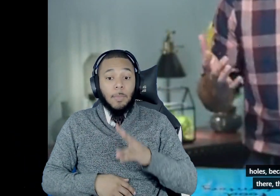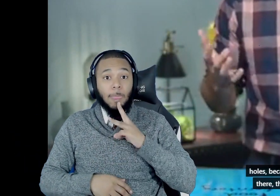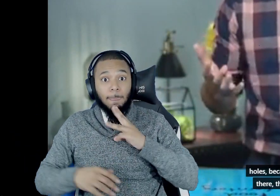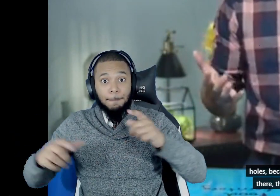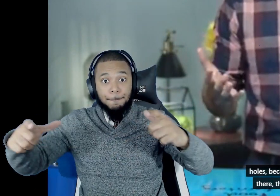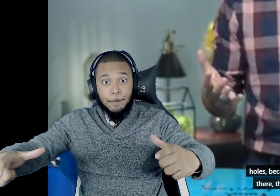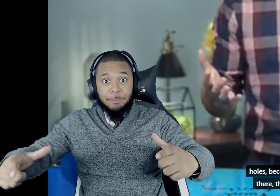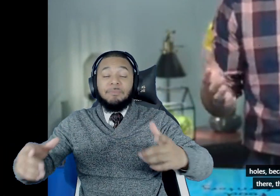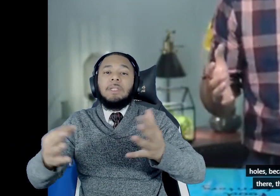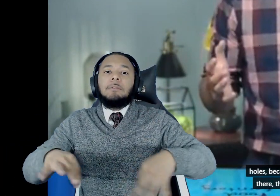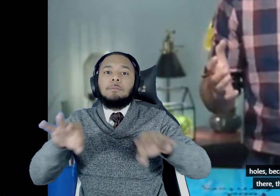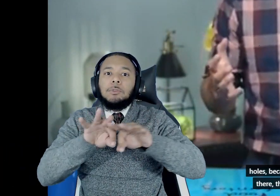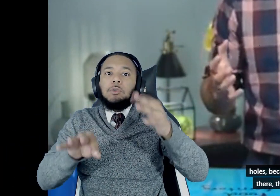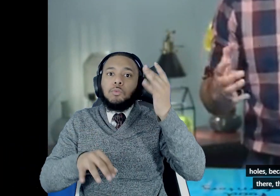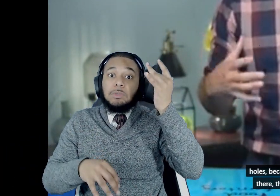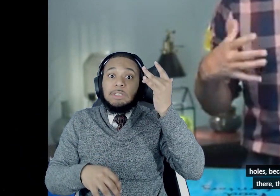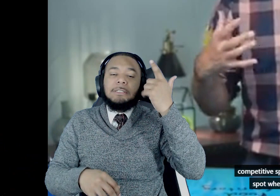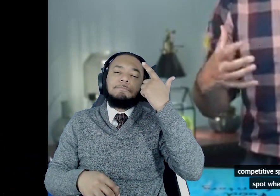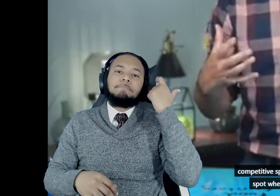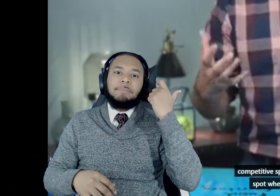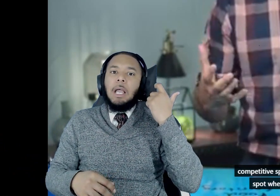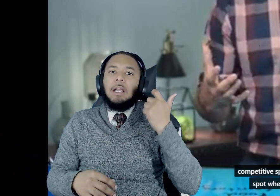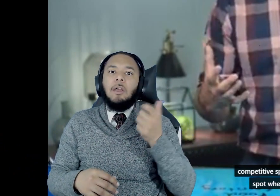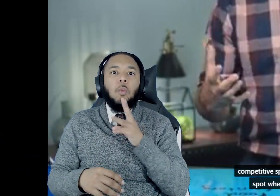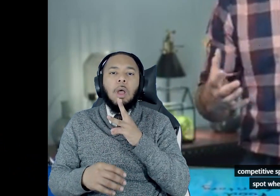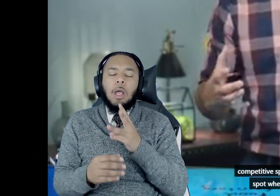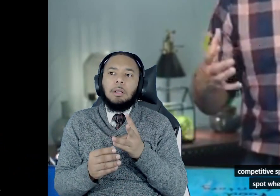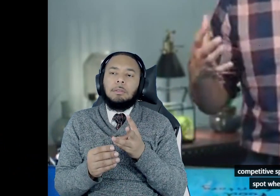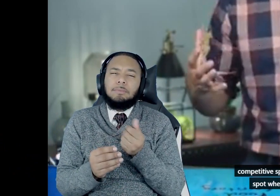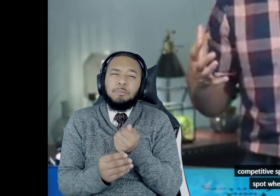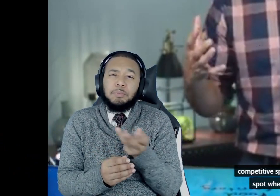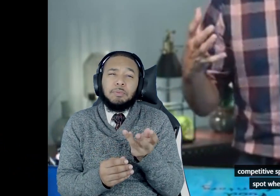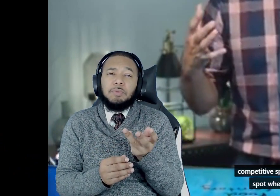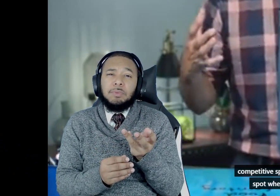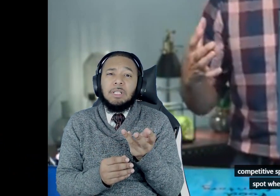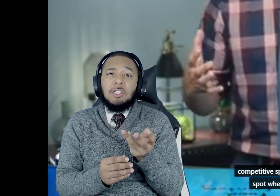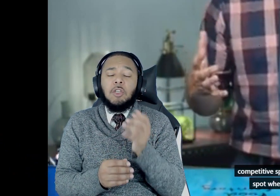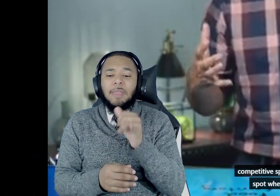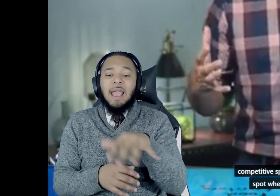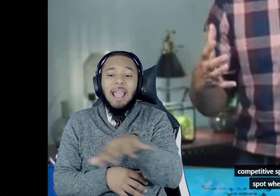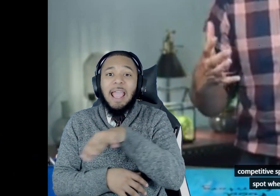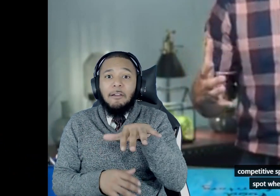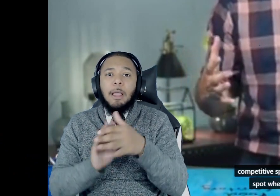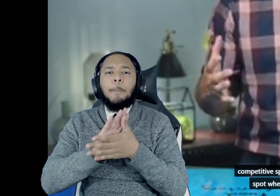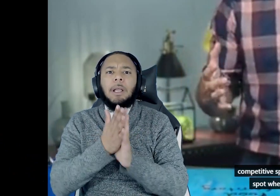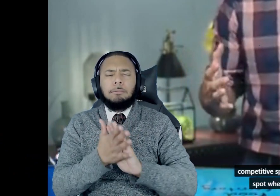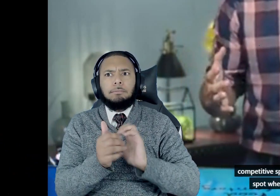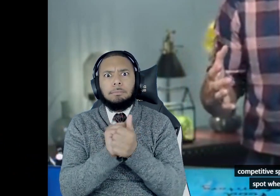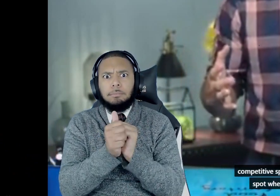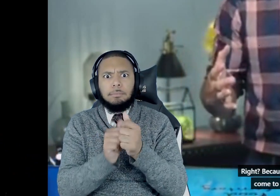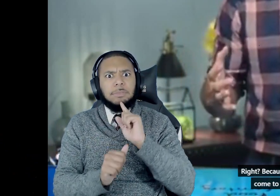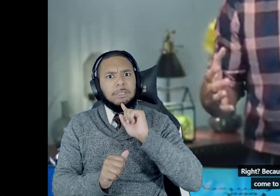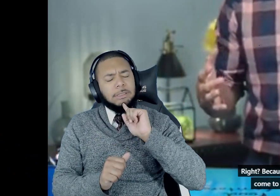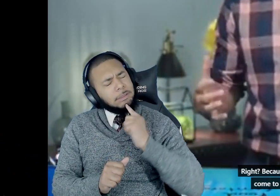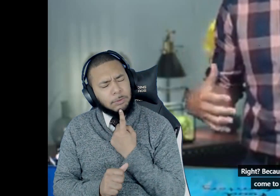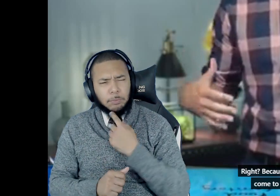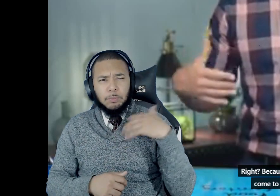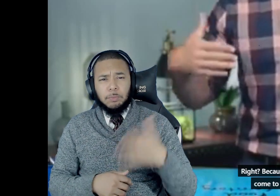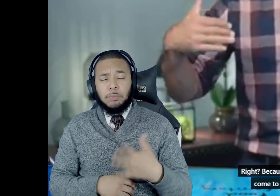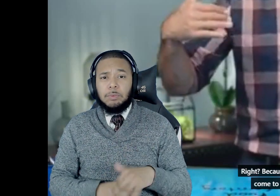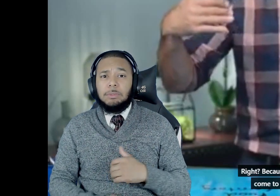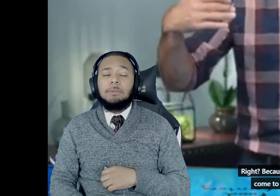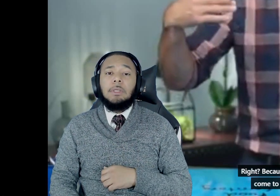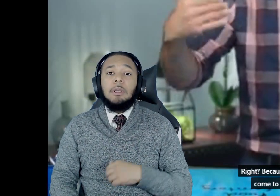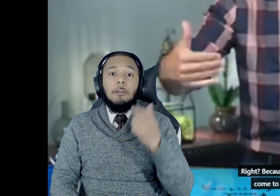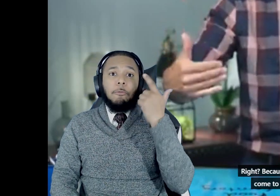there, they can become a pretty competitive spot, right? They can become a spot where there's a lot of activity, right? Because